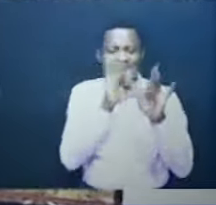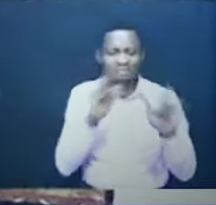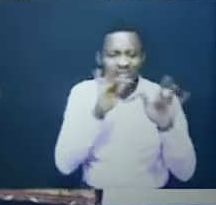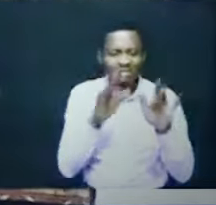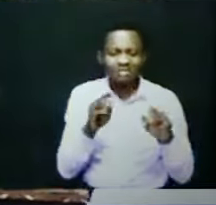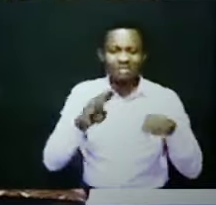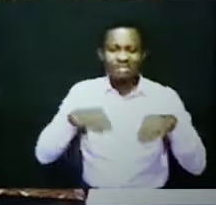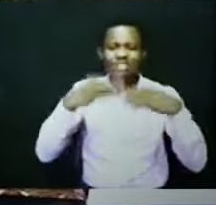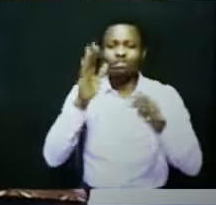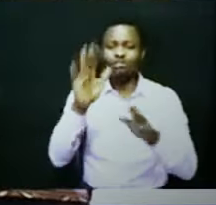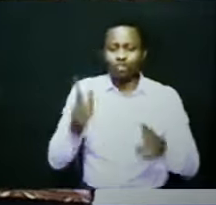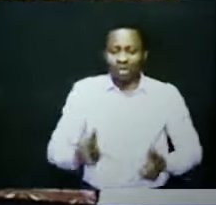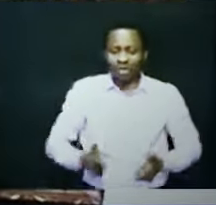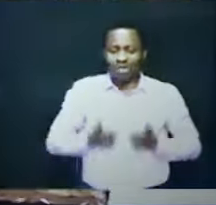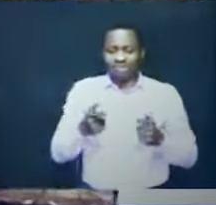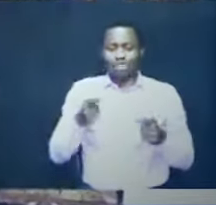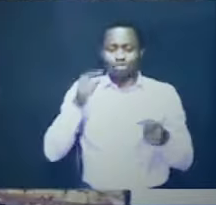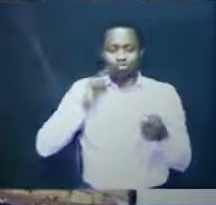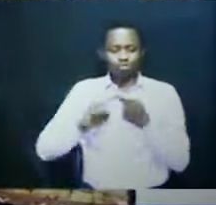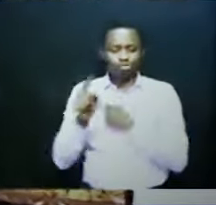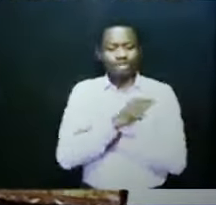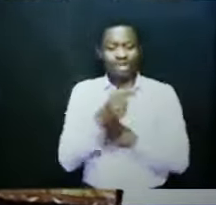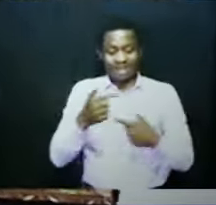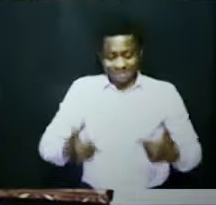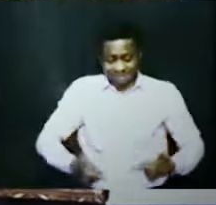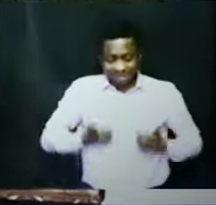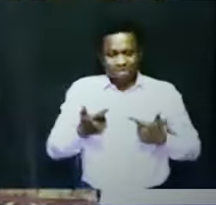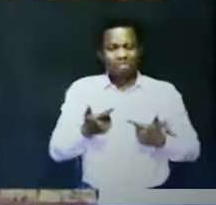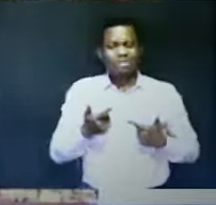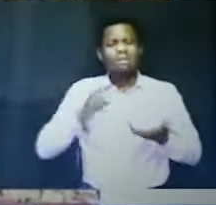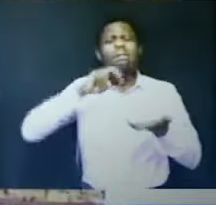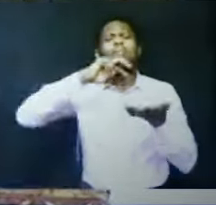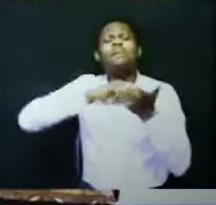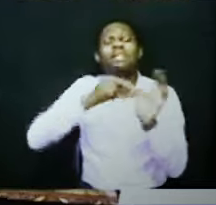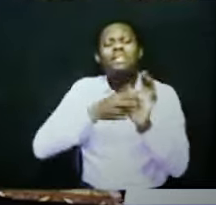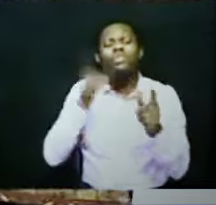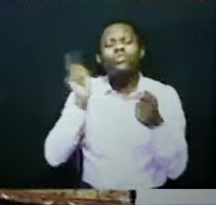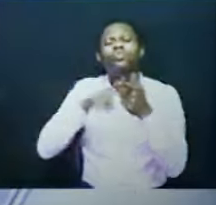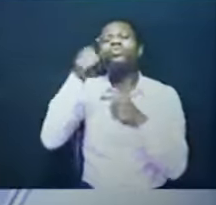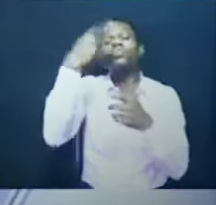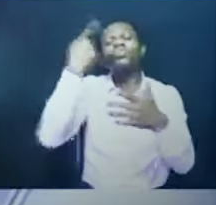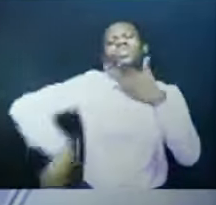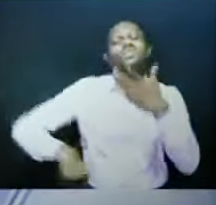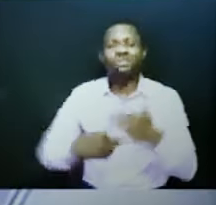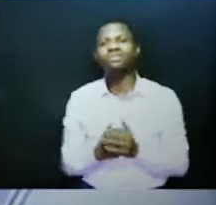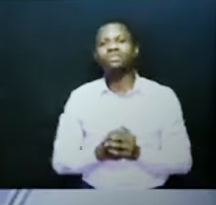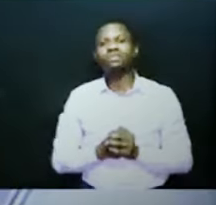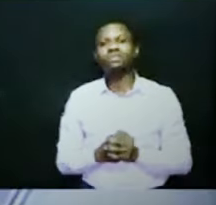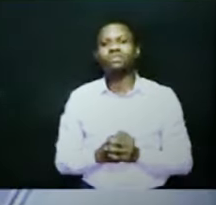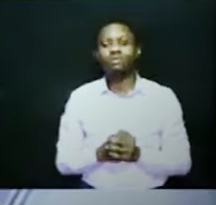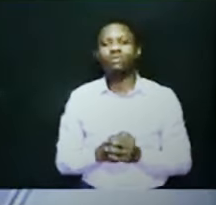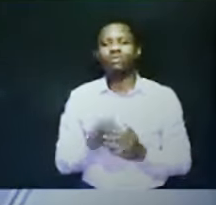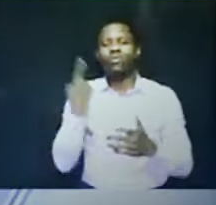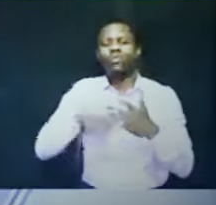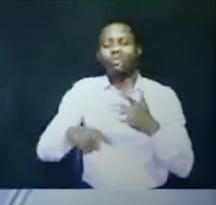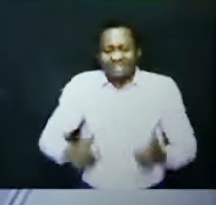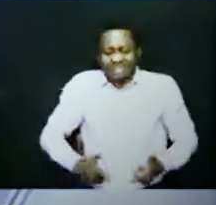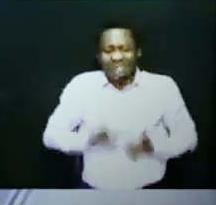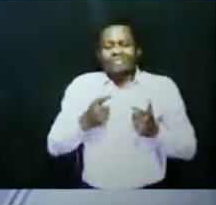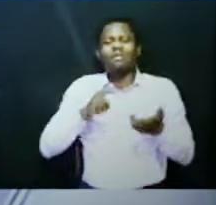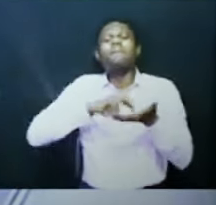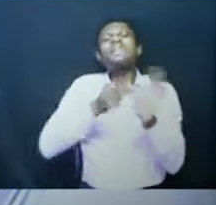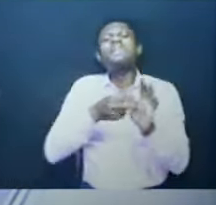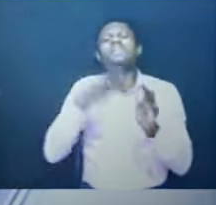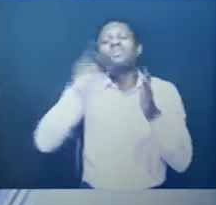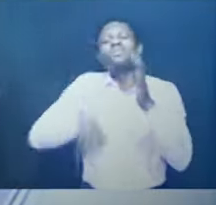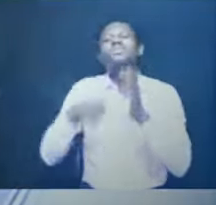alive today, what does that mean to you? What does living mean to you? So what you see you?